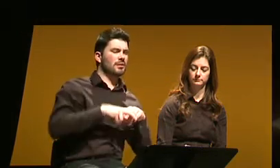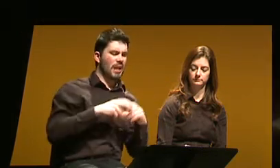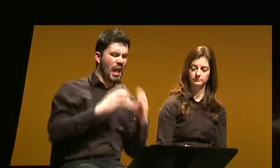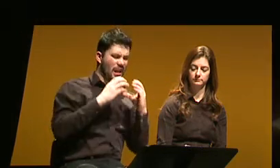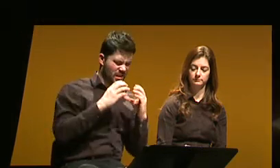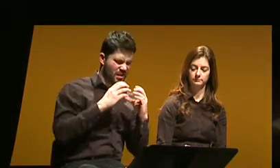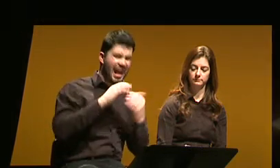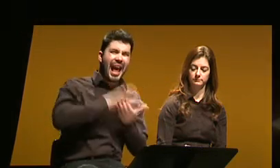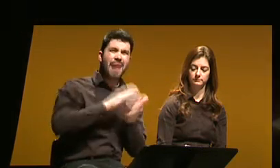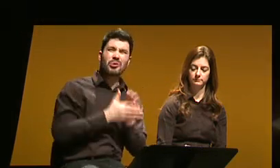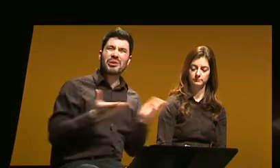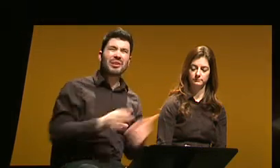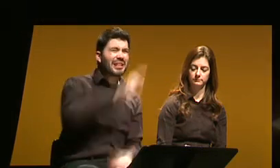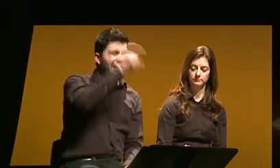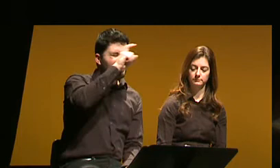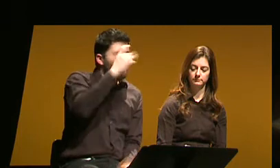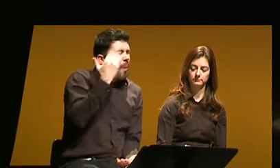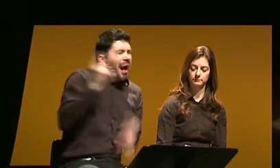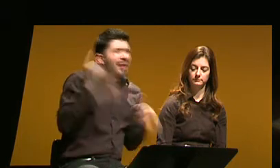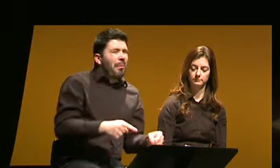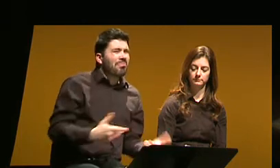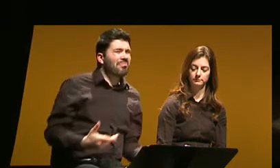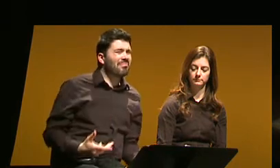in Egypt. Why am I even here?